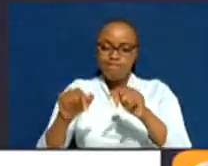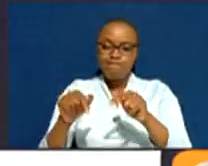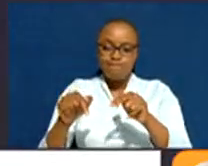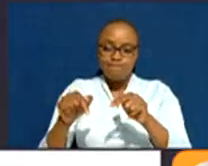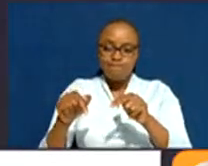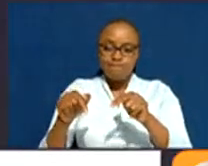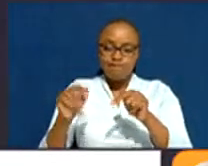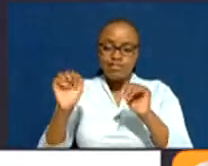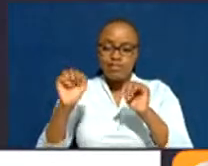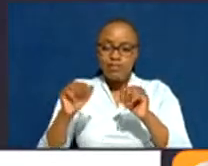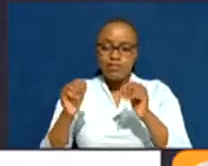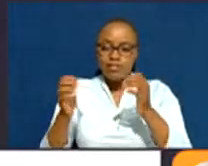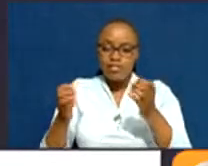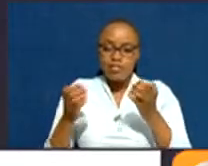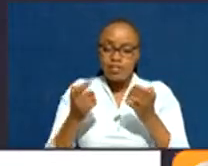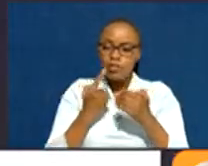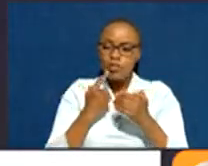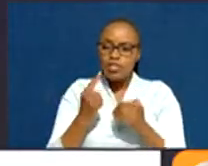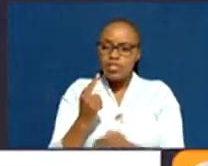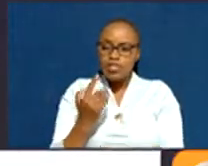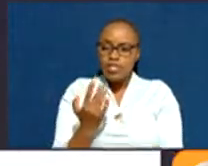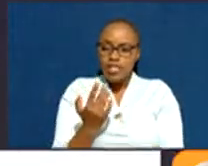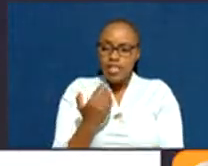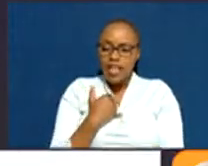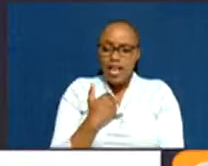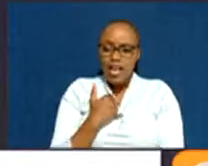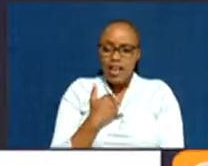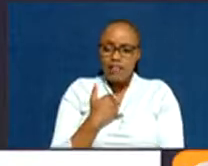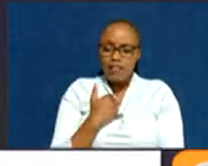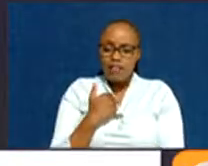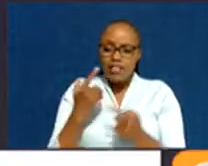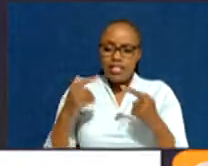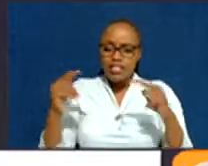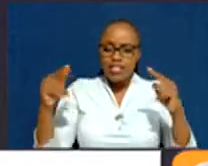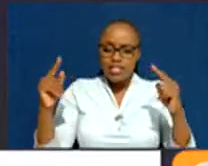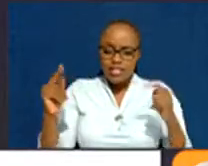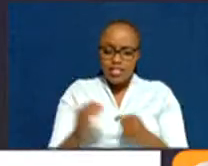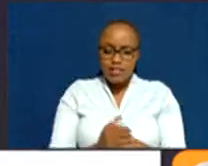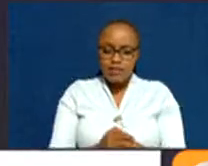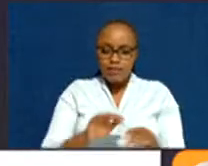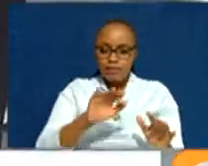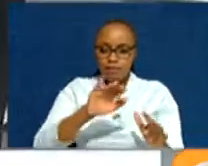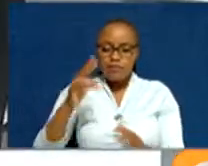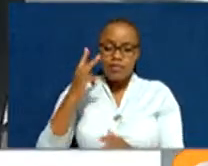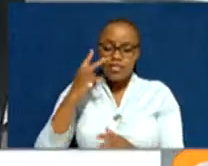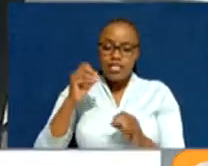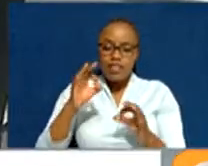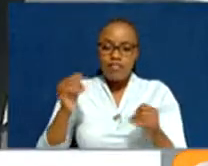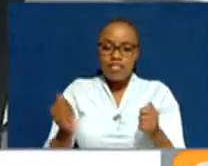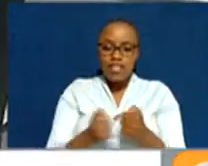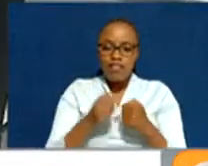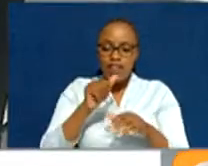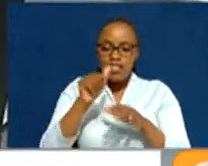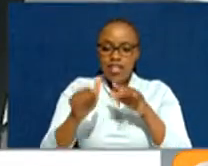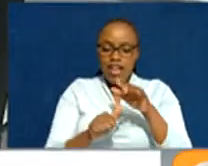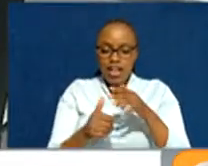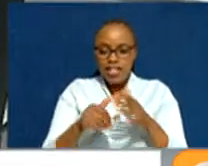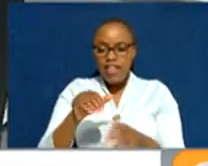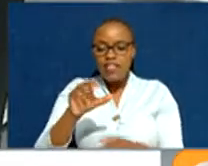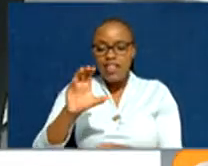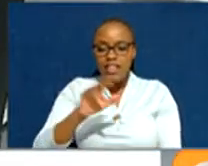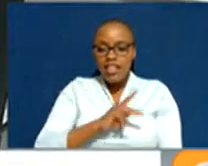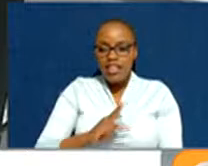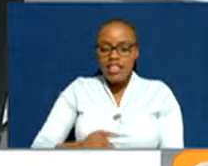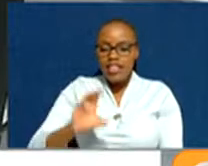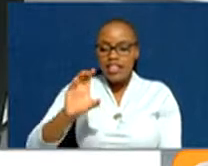will be able to say, perhaps they did acknowledge there were excesses. Yeah, let's see if that actually happens under the reign of King Charles